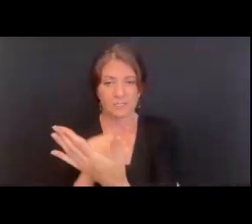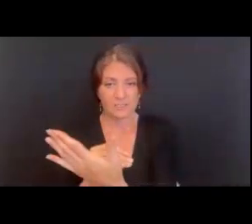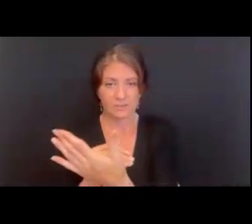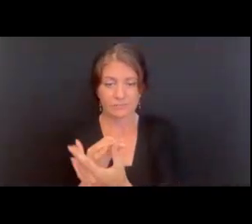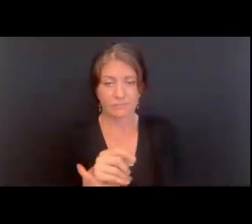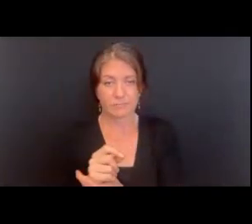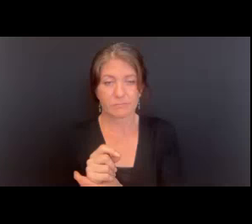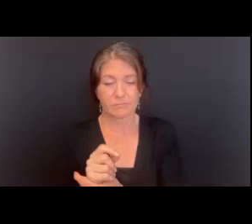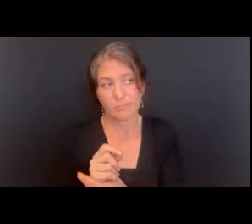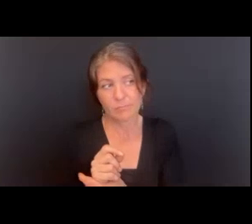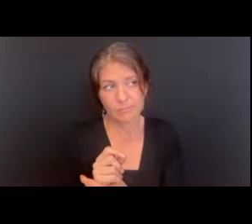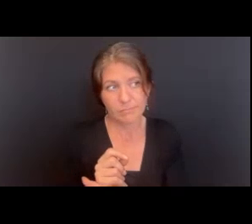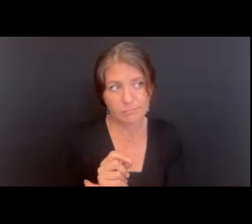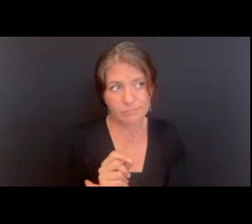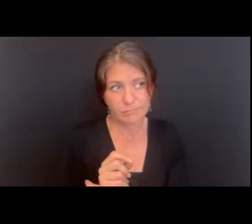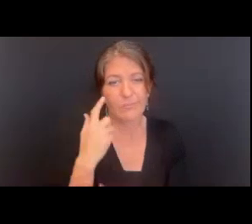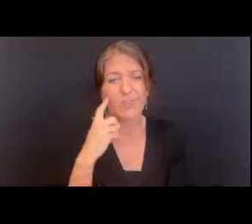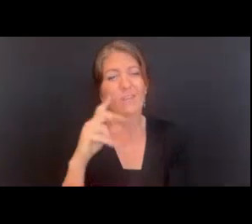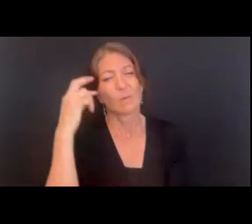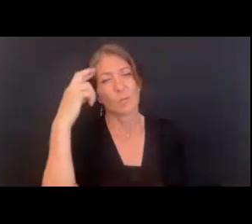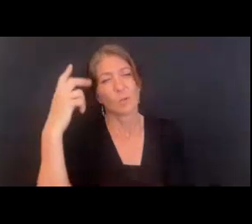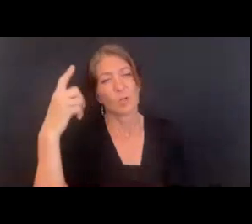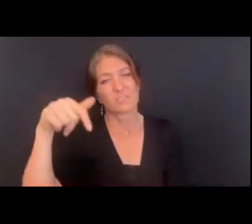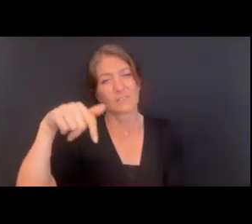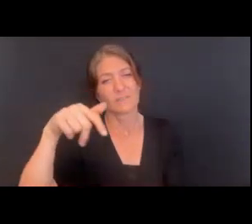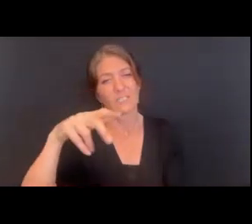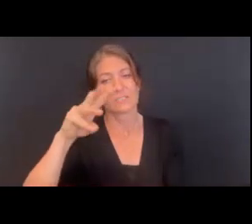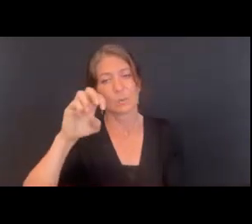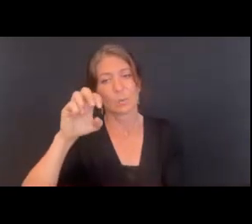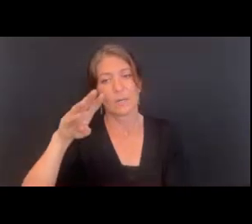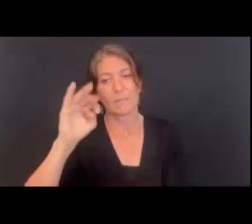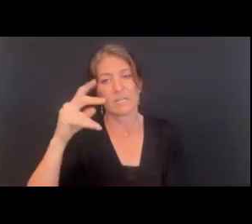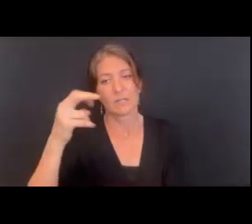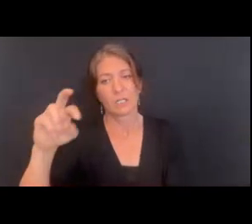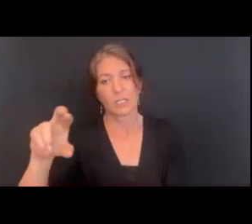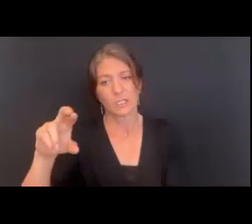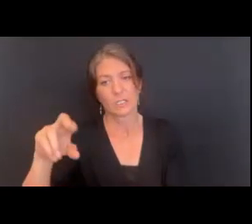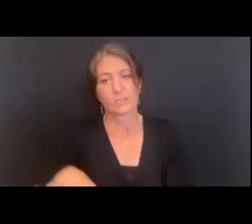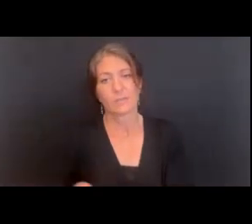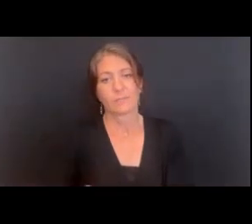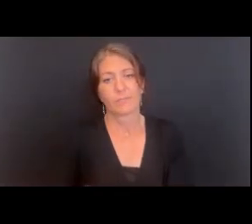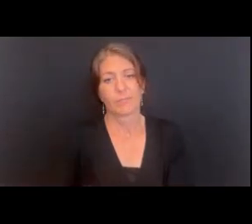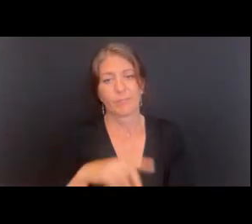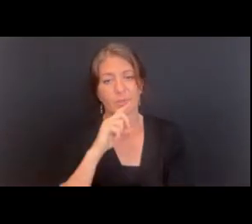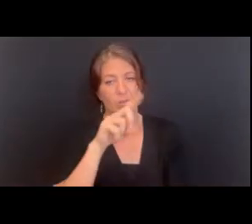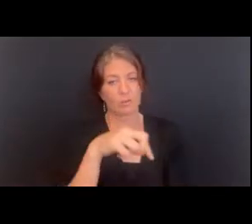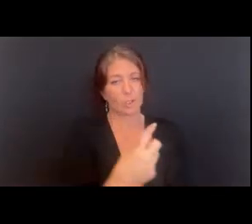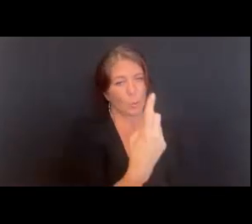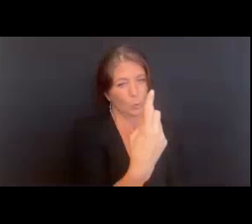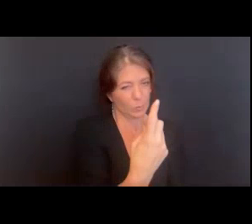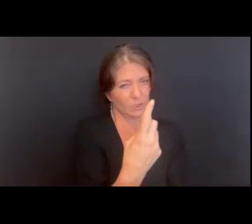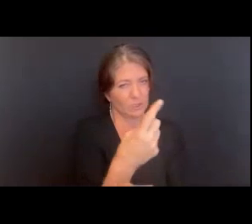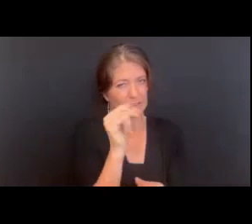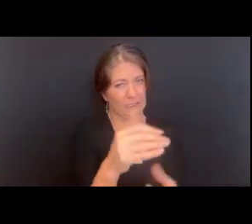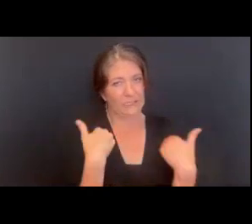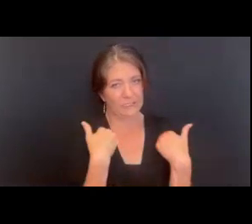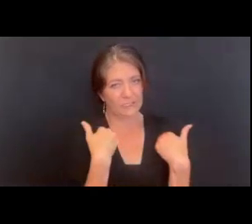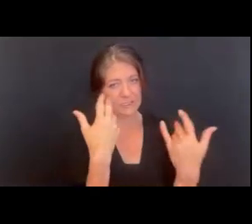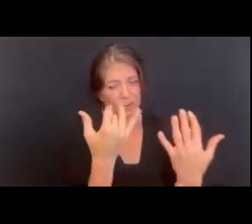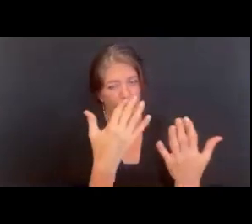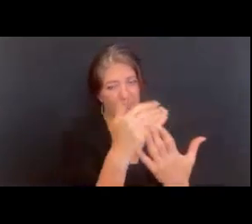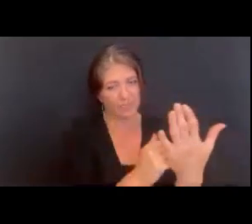say, for the purpose of this webinar, between FE, BI, and PD, currently the only one we have is physical disability. If